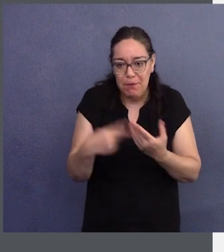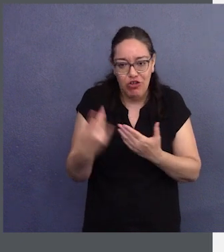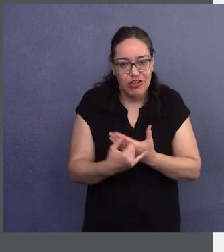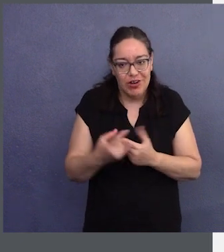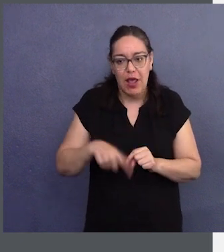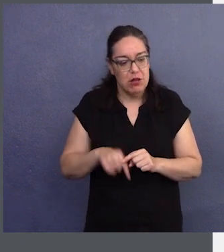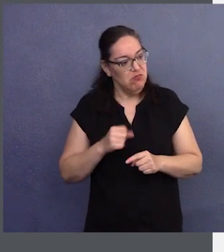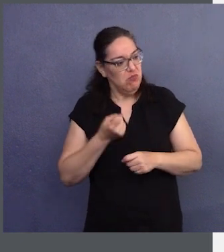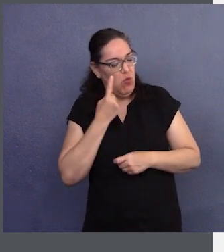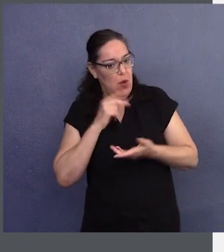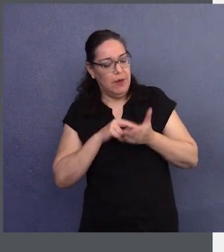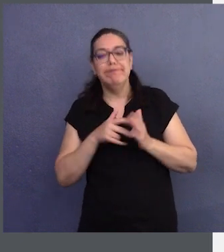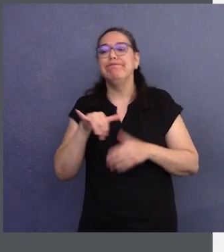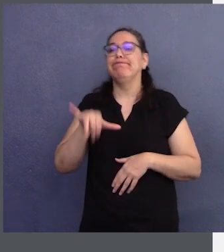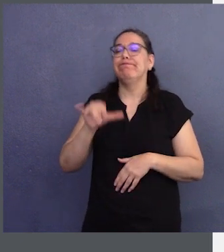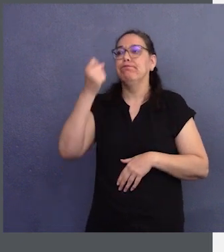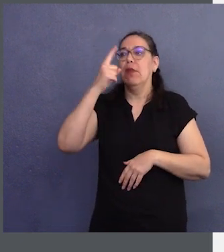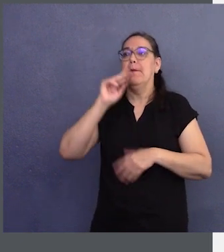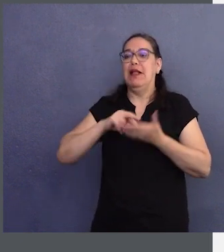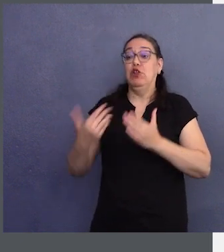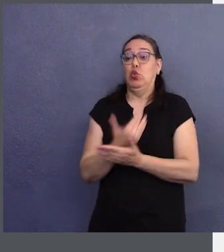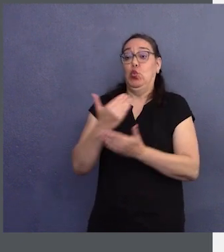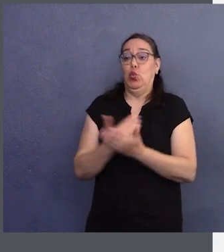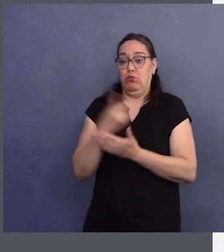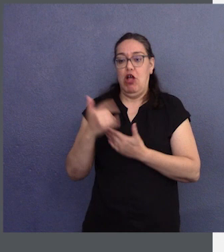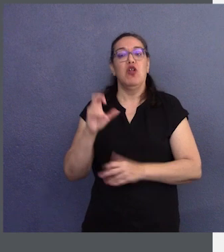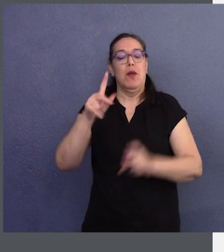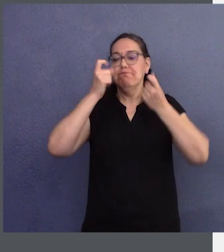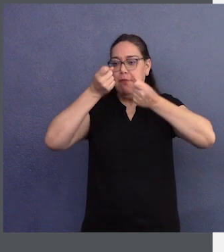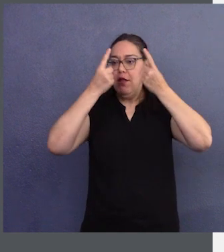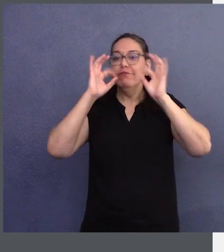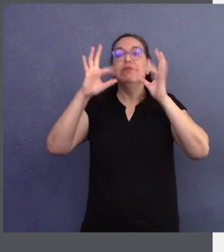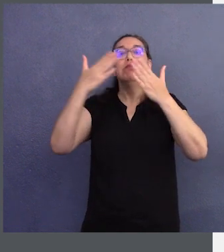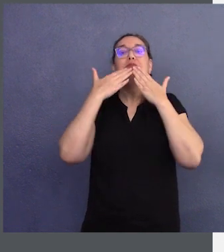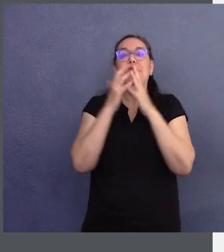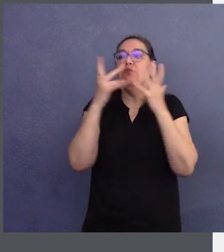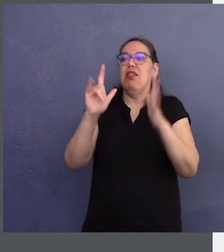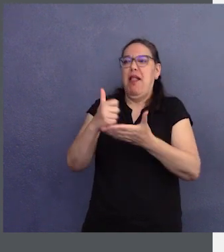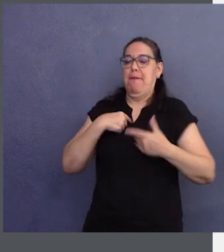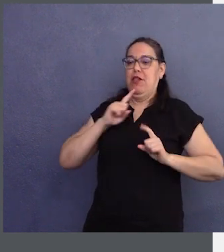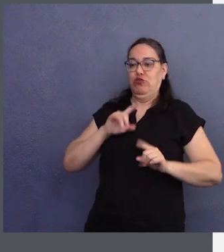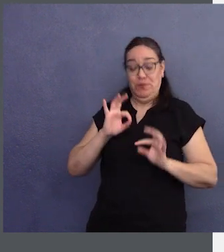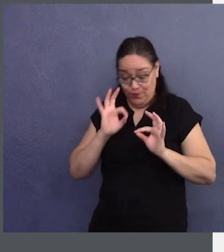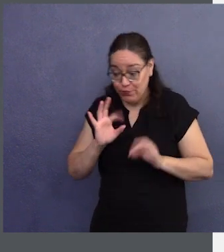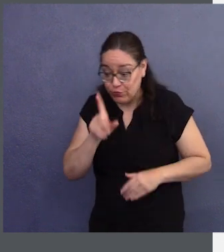mean? Right. Yeah. It would need to be a new project. Right. Okay. Got it. Yeah. Thank you so much. That really helps. Sure. Any